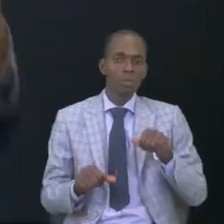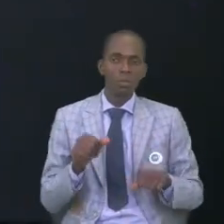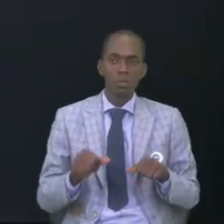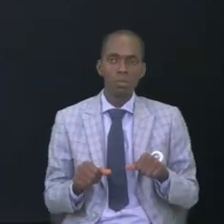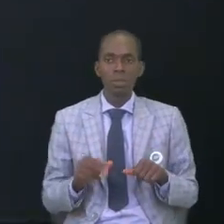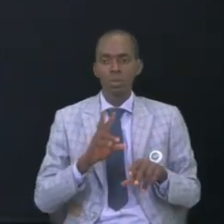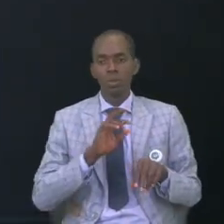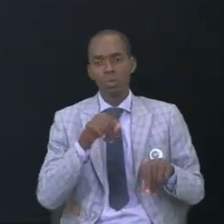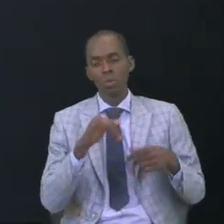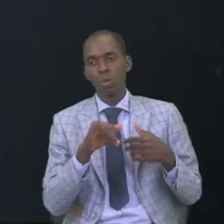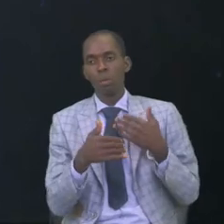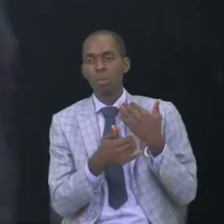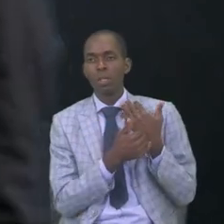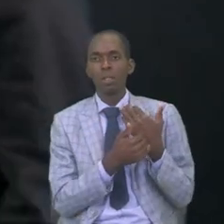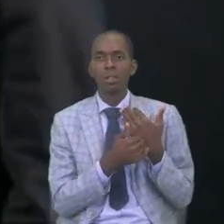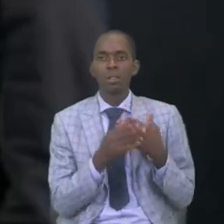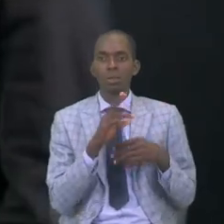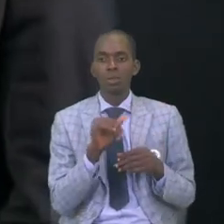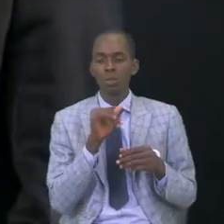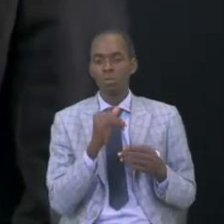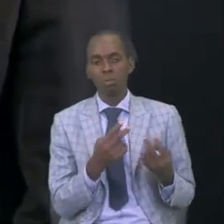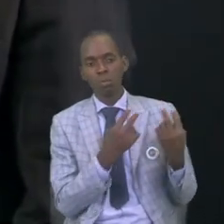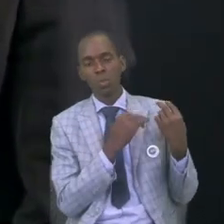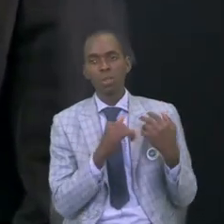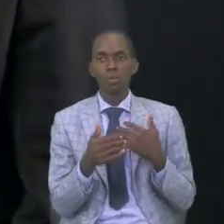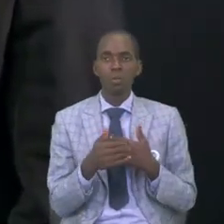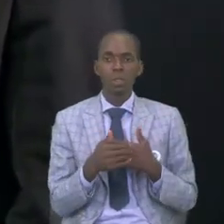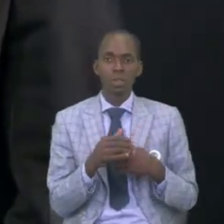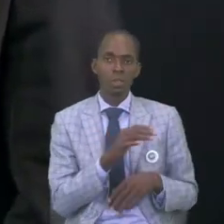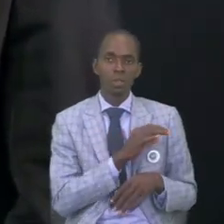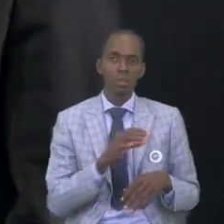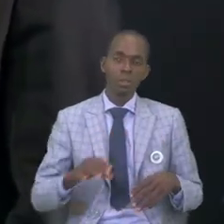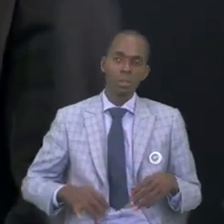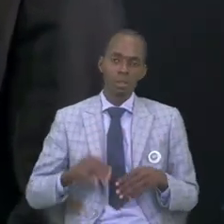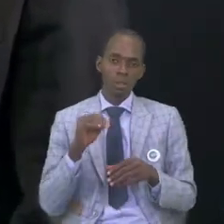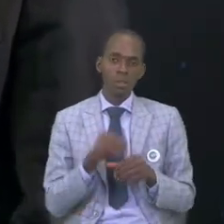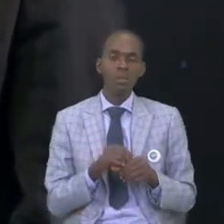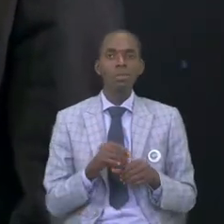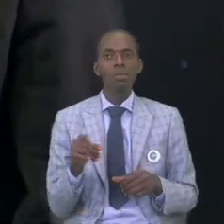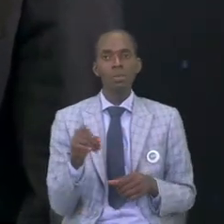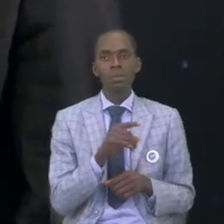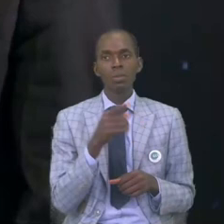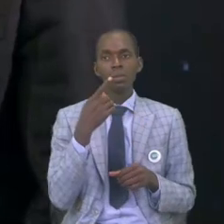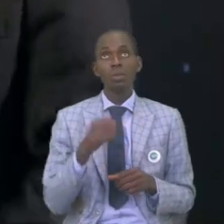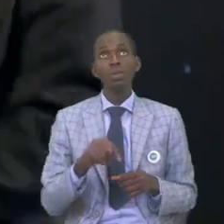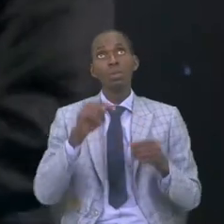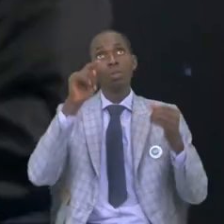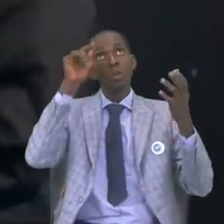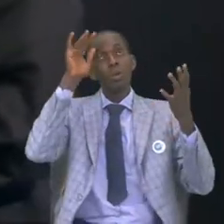going back. No looking back. Christ in you, the hope of